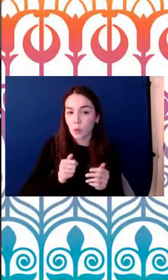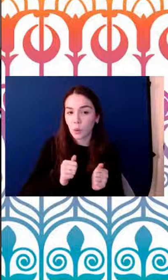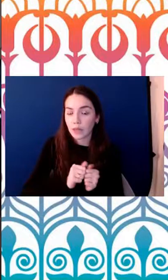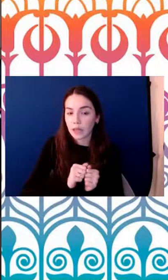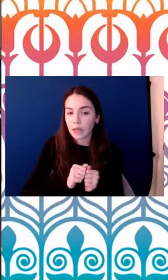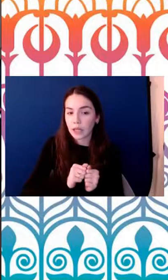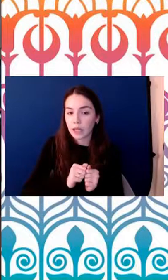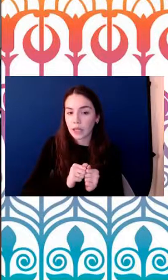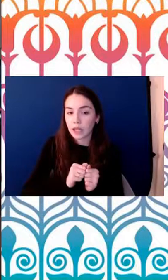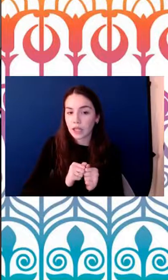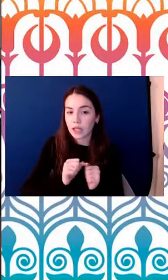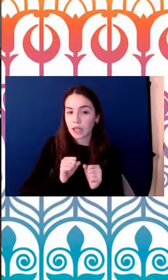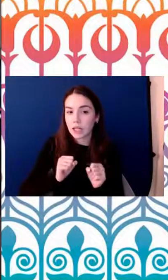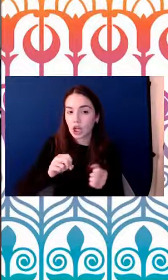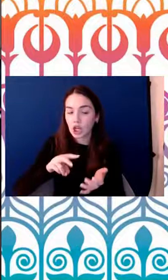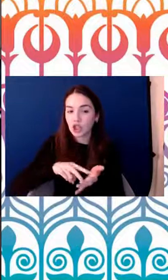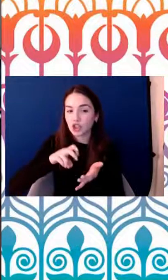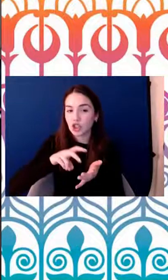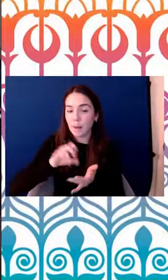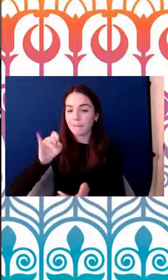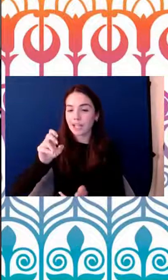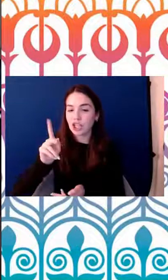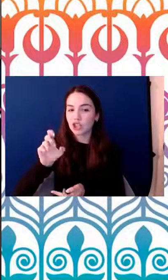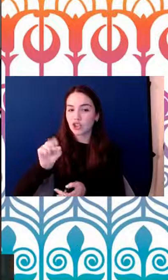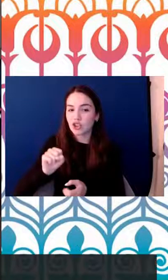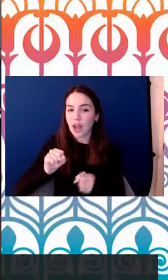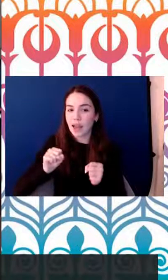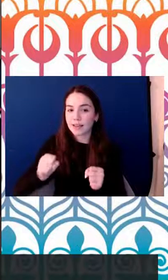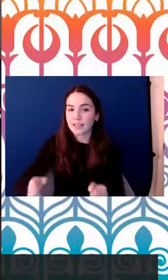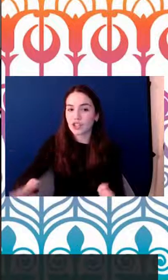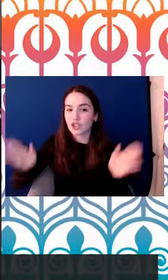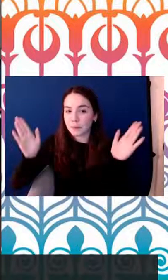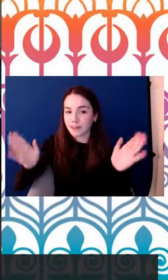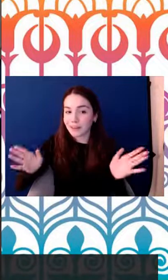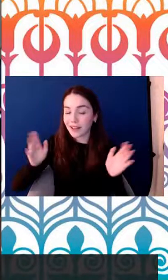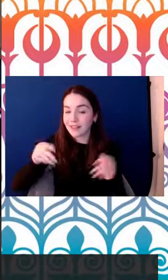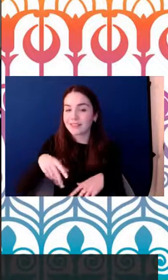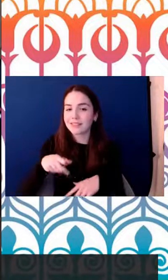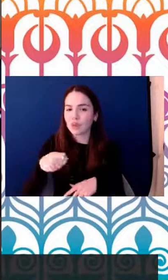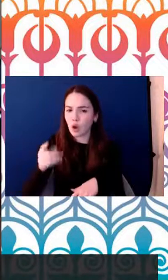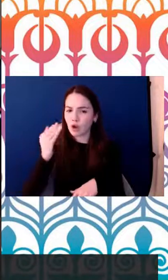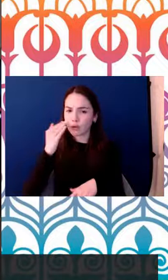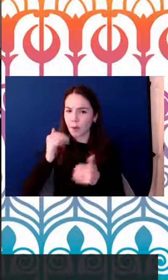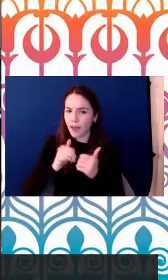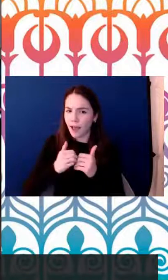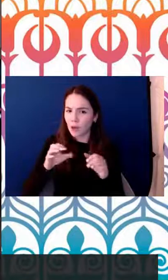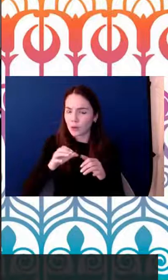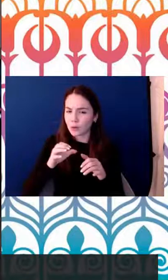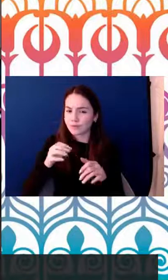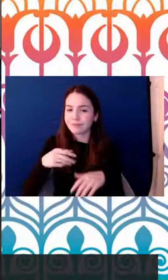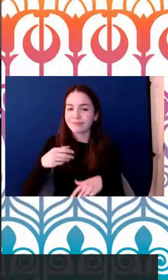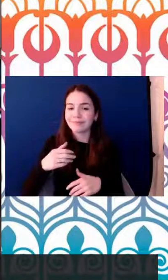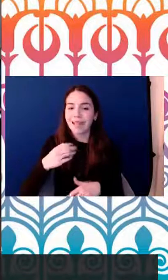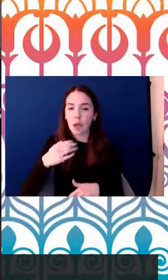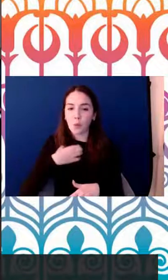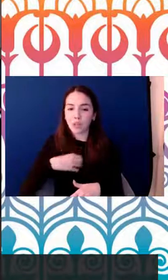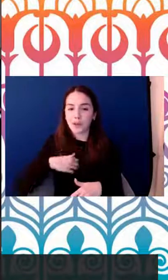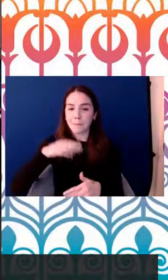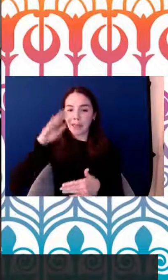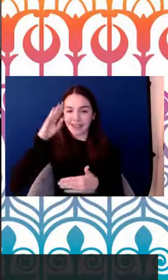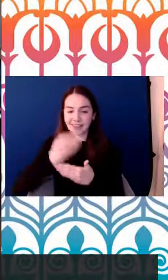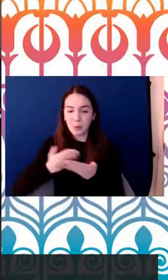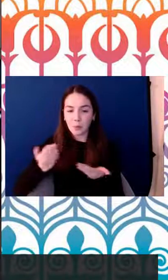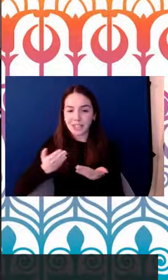jumping jacks. Do you guys know how to do those? Jumping jacks. I need to have my son here, but we're going to